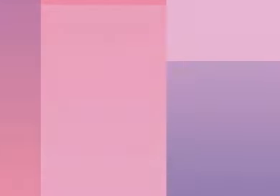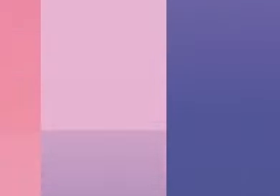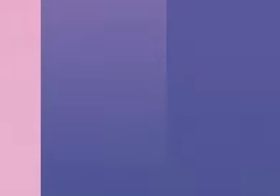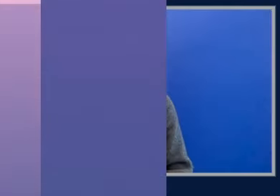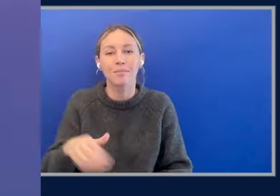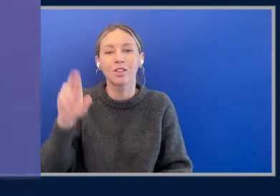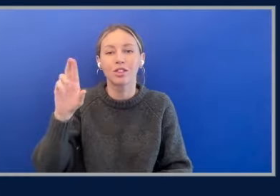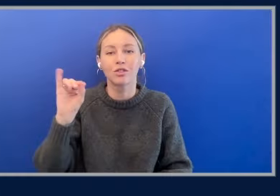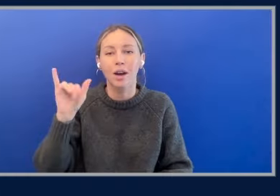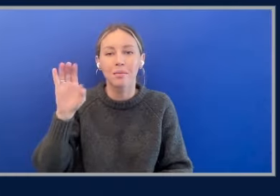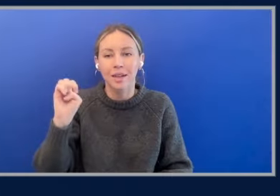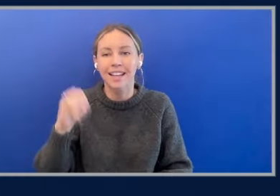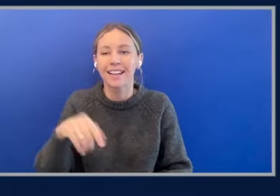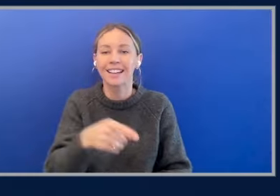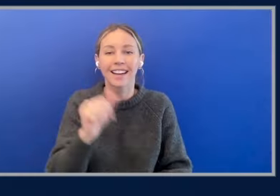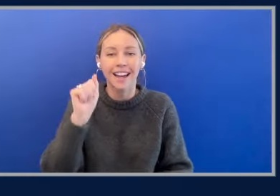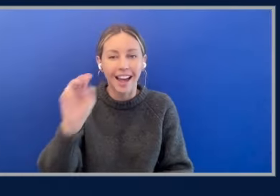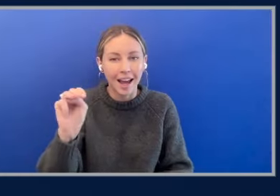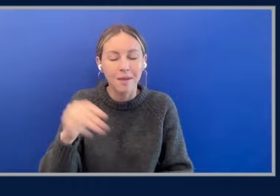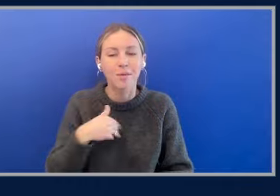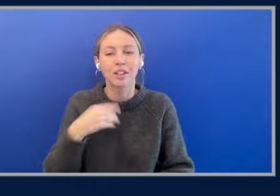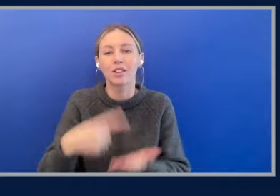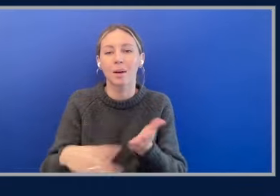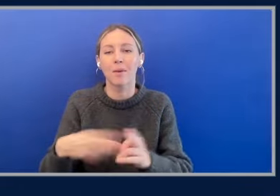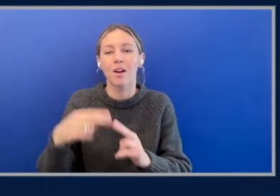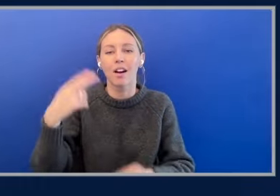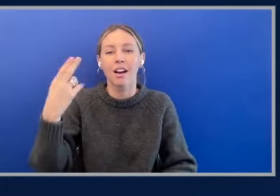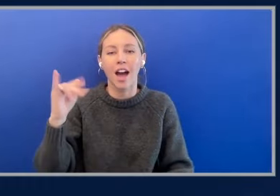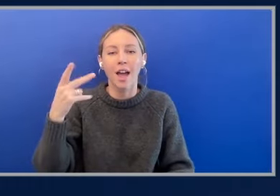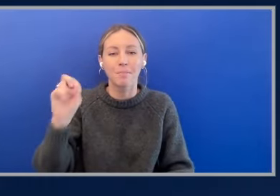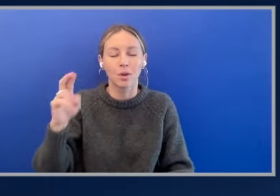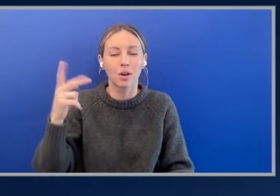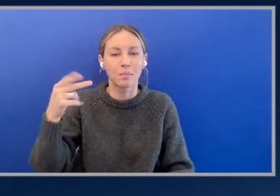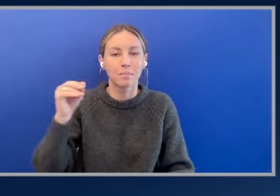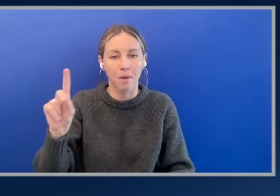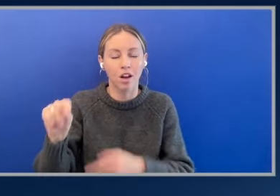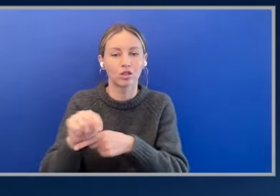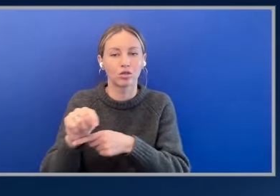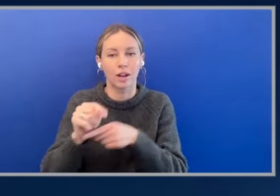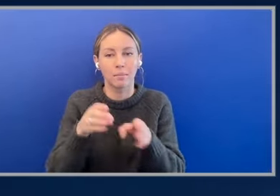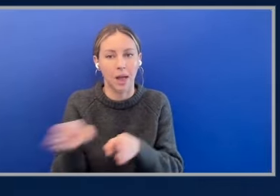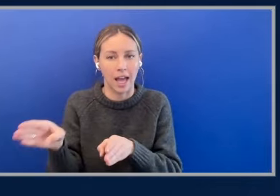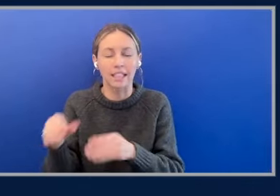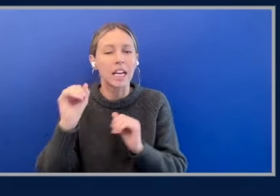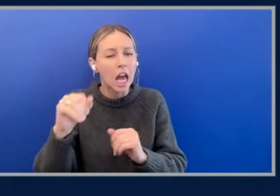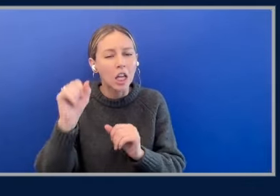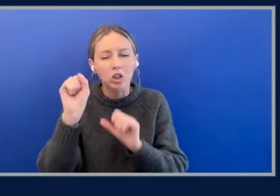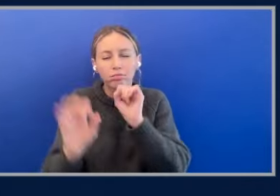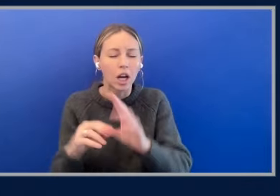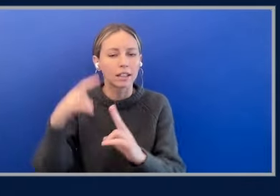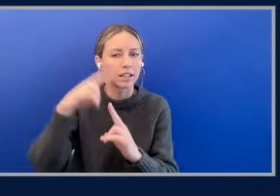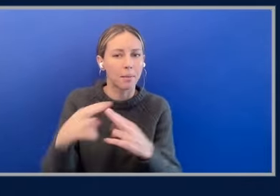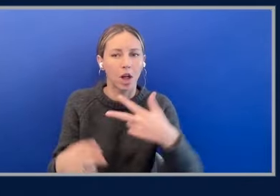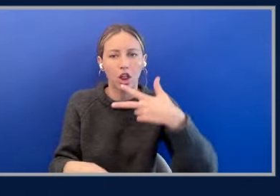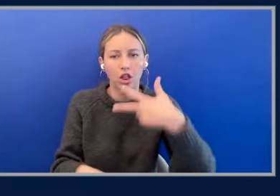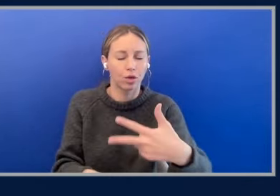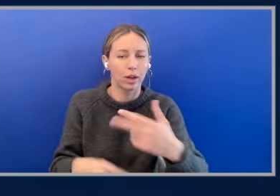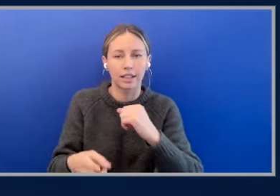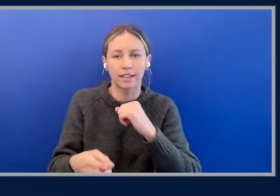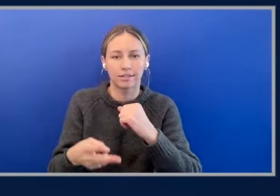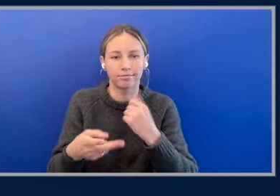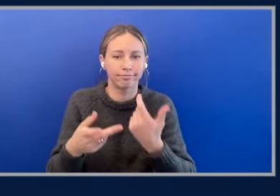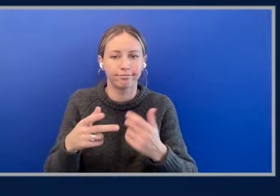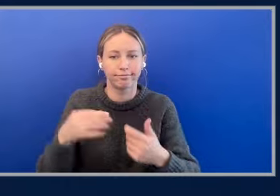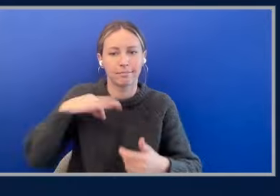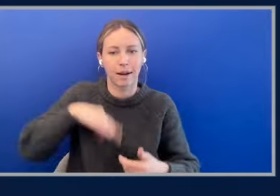We're talking about HyperPod training plans. If you have to distill down the top 3 benefits, we talked about cost savings, we talked about embedding the existing